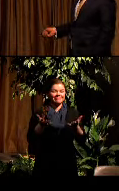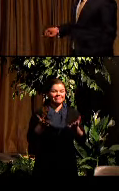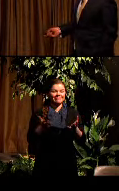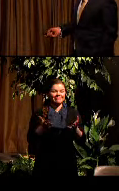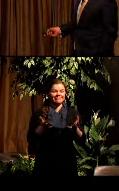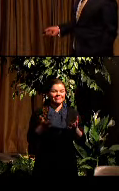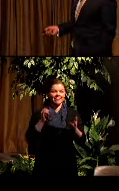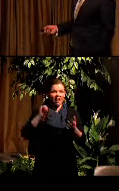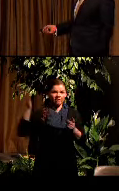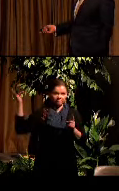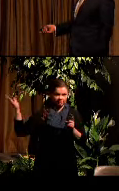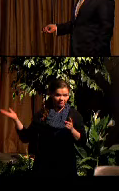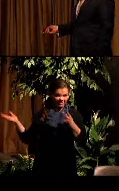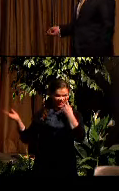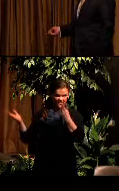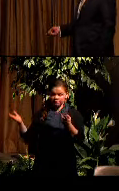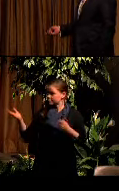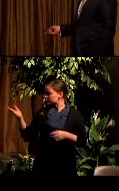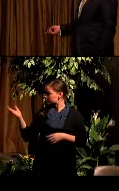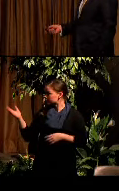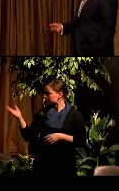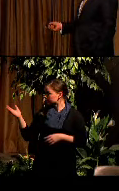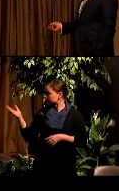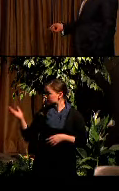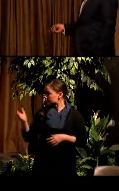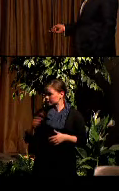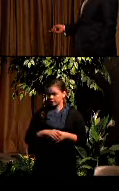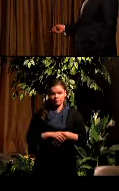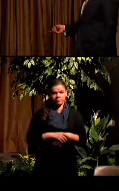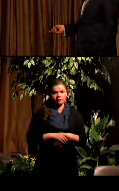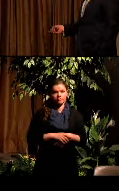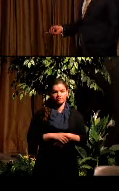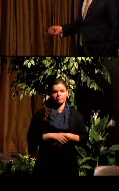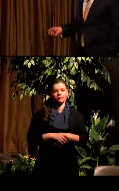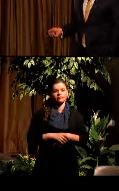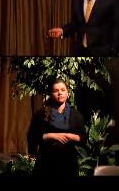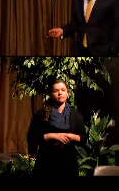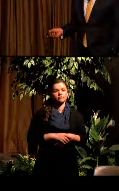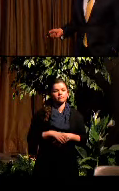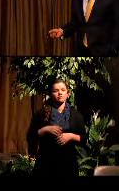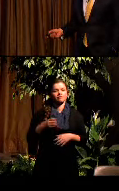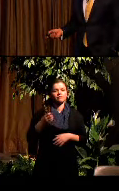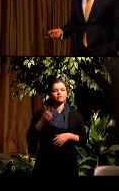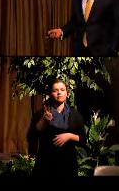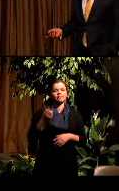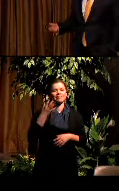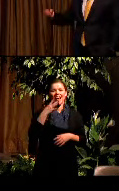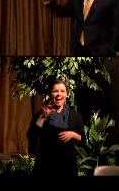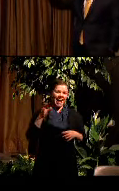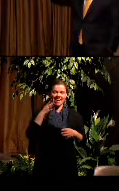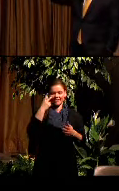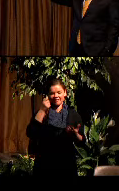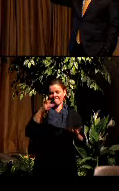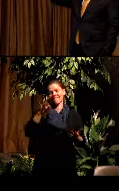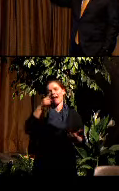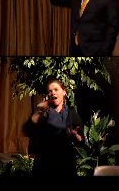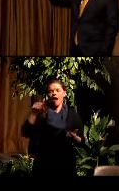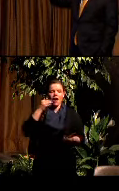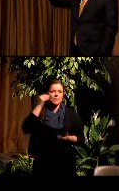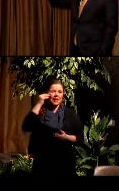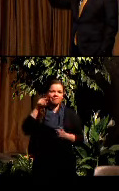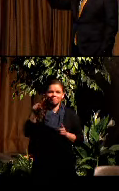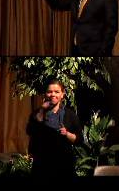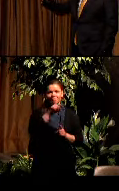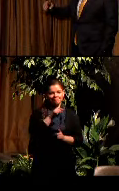godwit, sanderling, black-cap petrel. They occur in every habitat. The Bicknell's thrush, a species that breeds in the